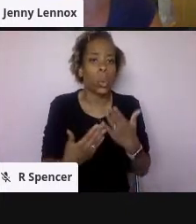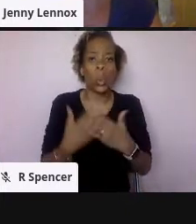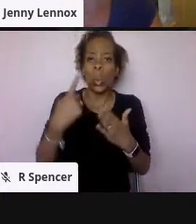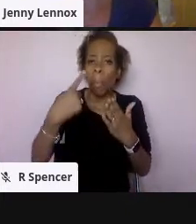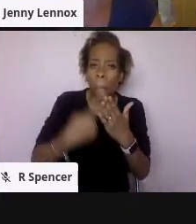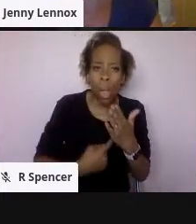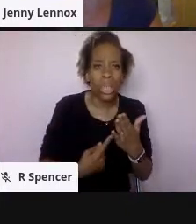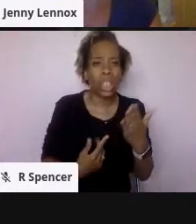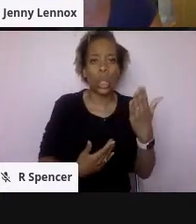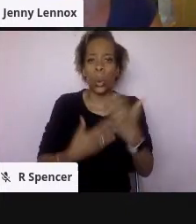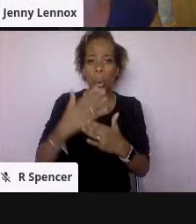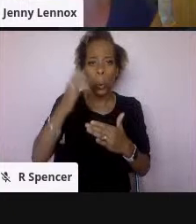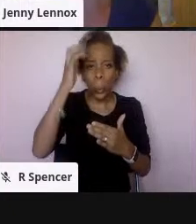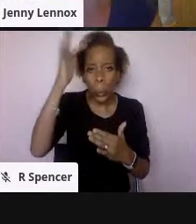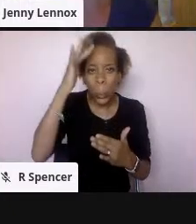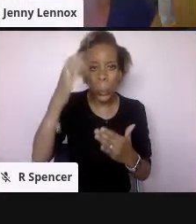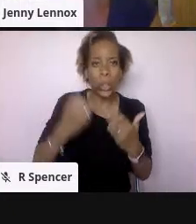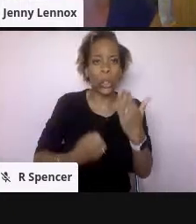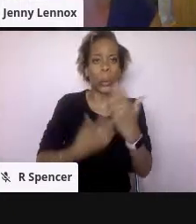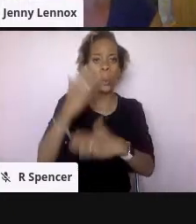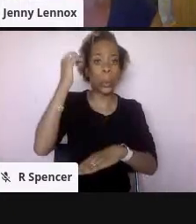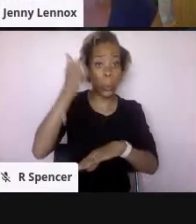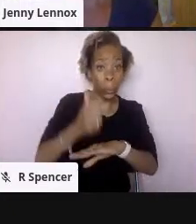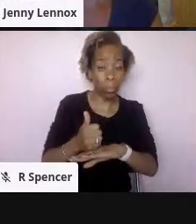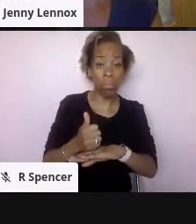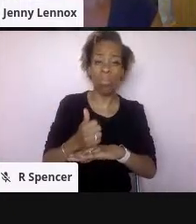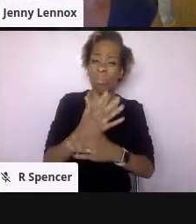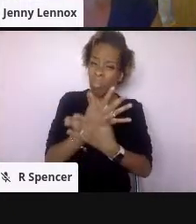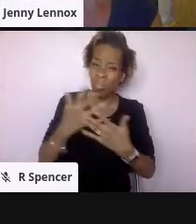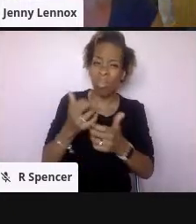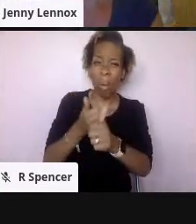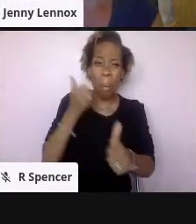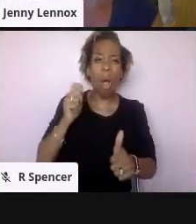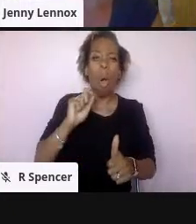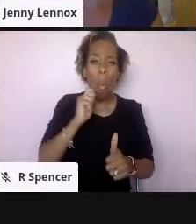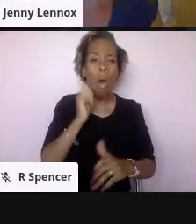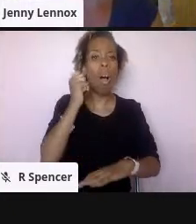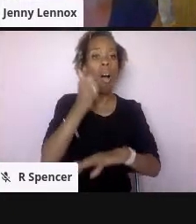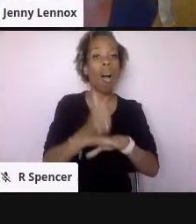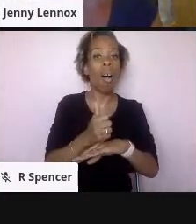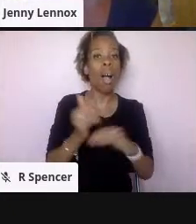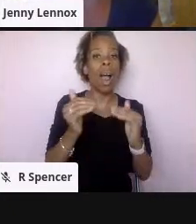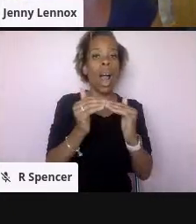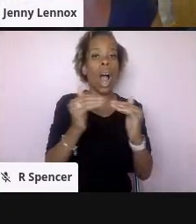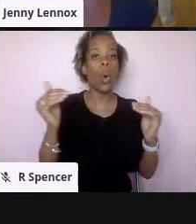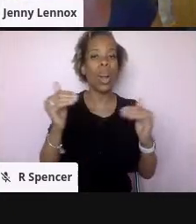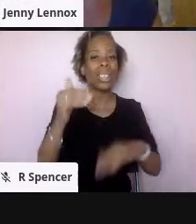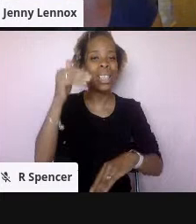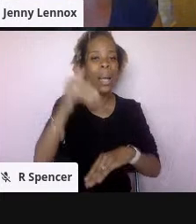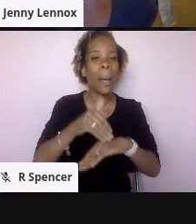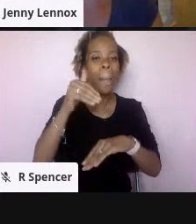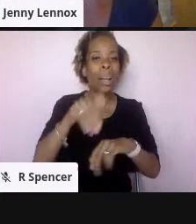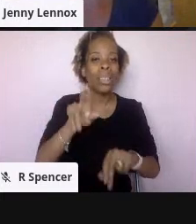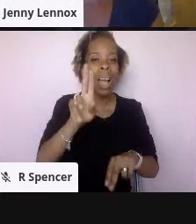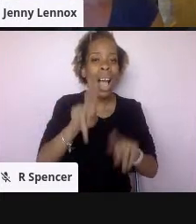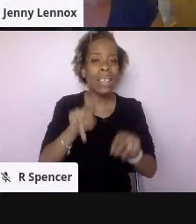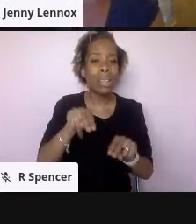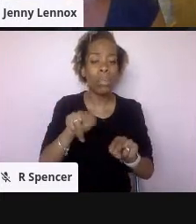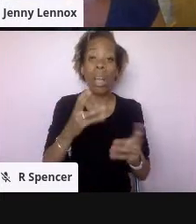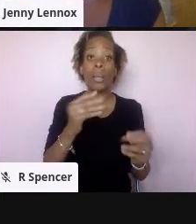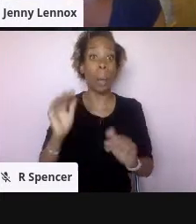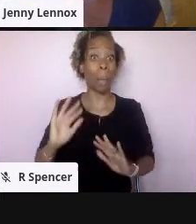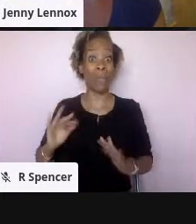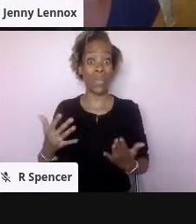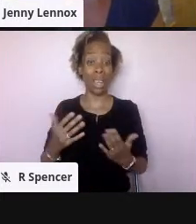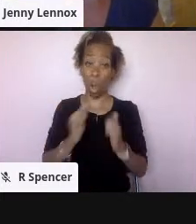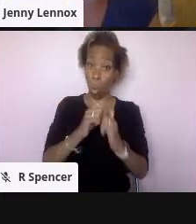brought in, a lot of employers will automatically do an equality impact assessment. Some won't, and it's worth asking for that. And I noticed there was a comment on the side, how do we make them do that? Well, we